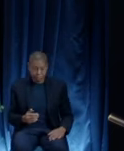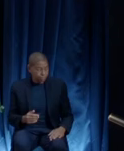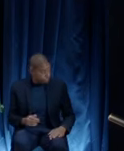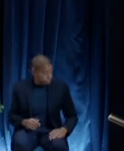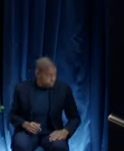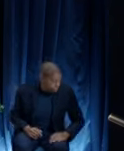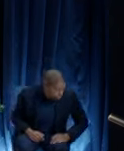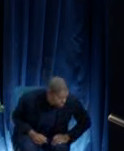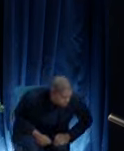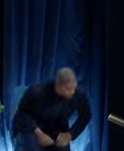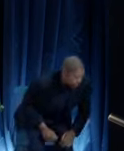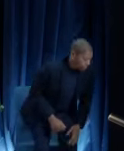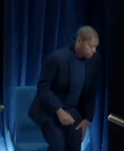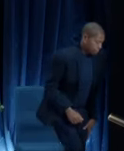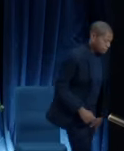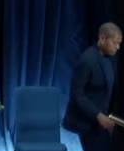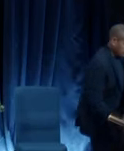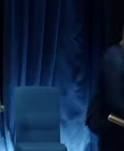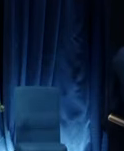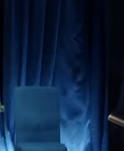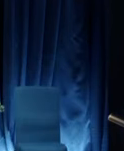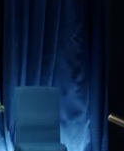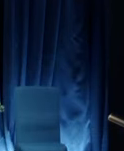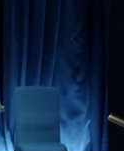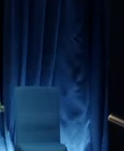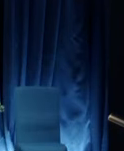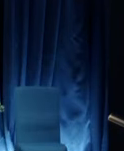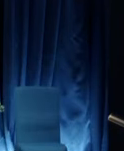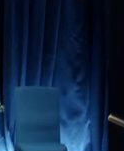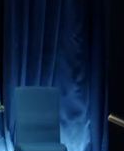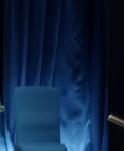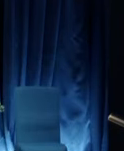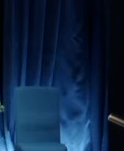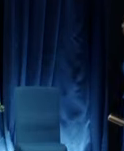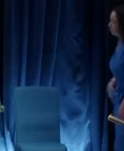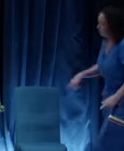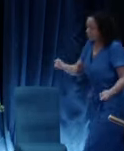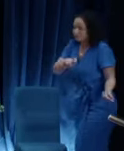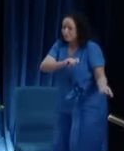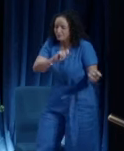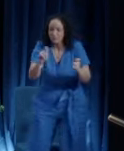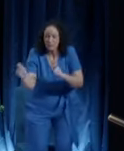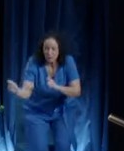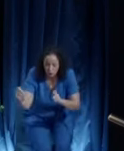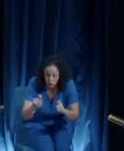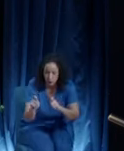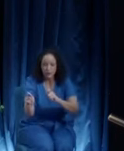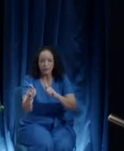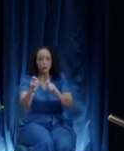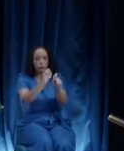I don't think I feel a shift in the centrality of the court and of